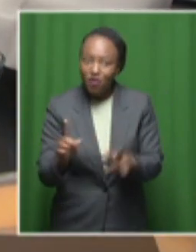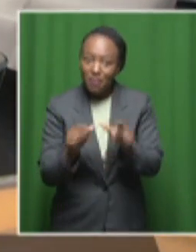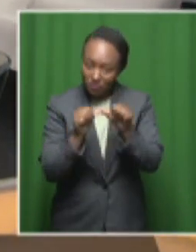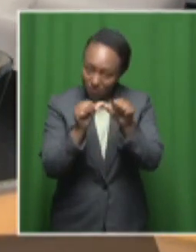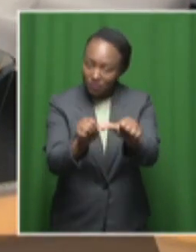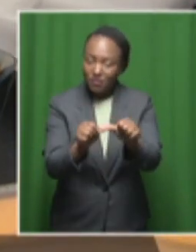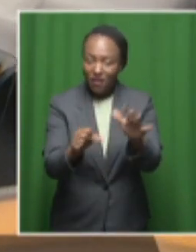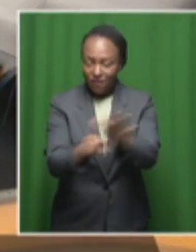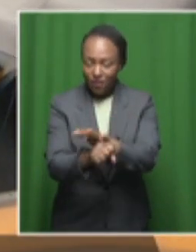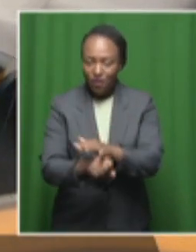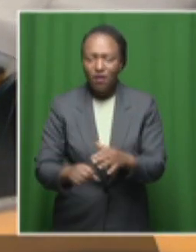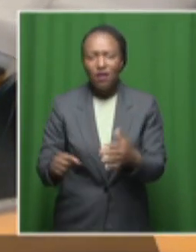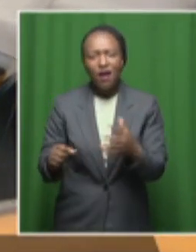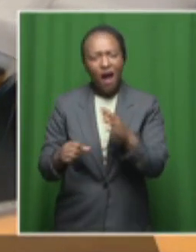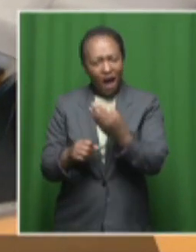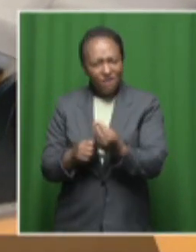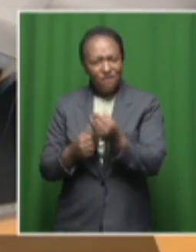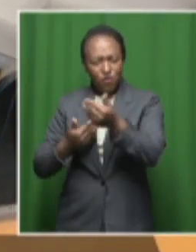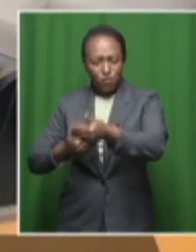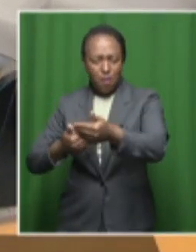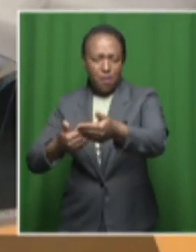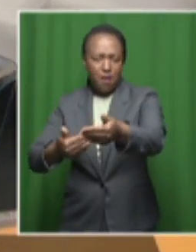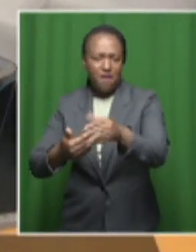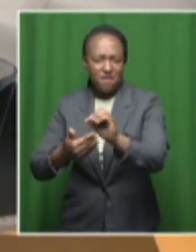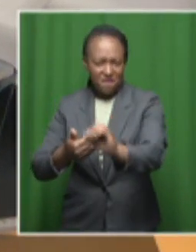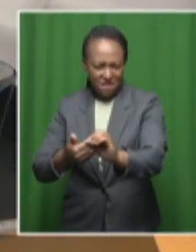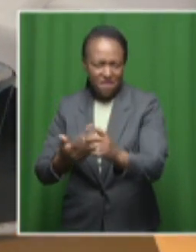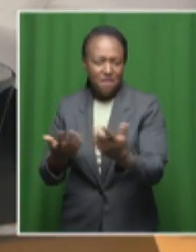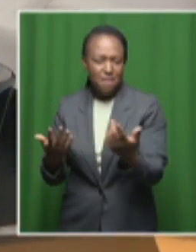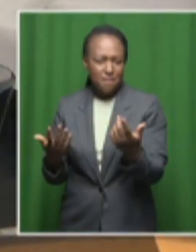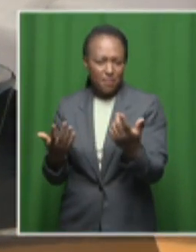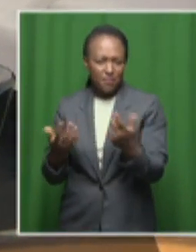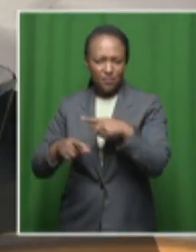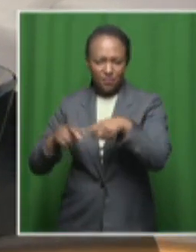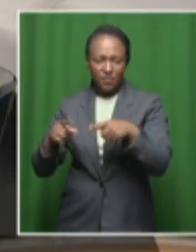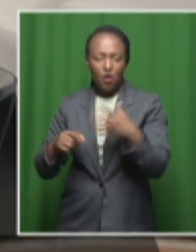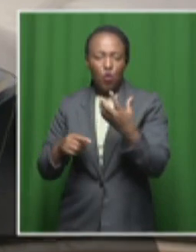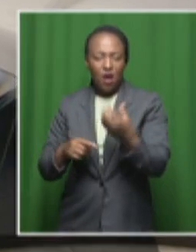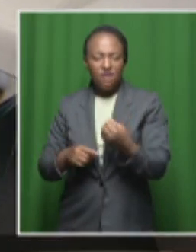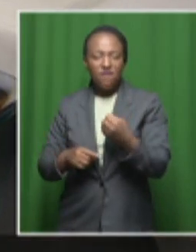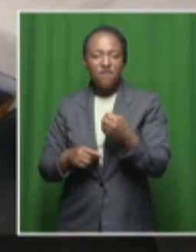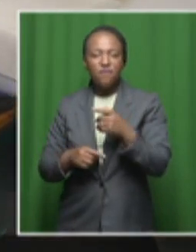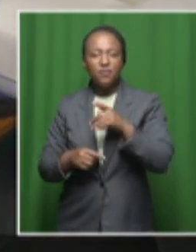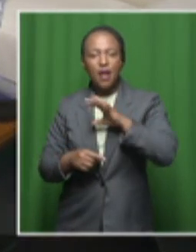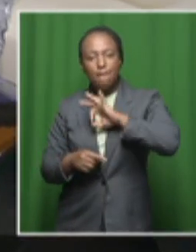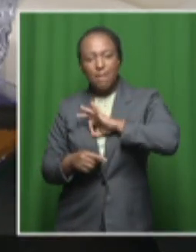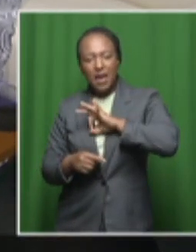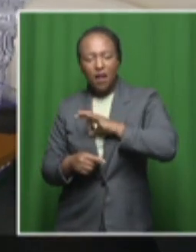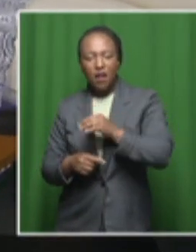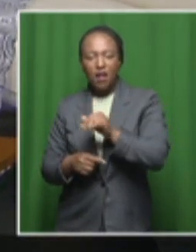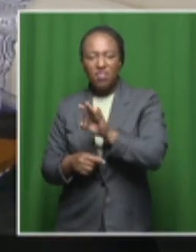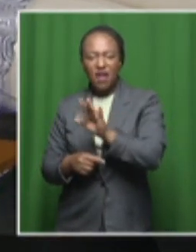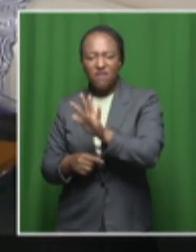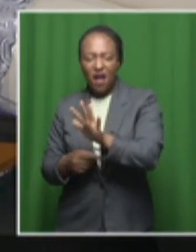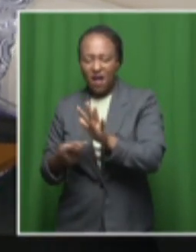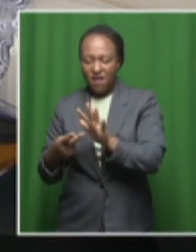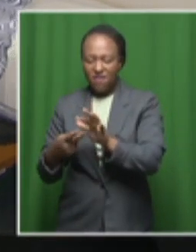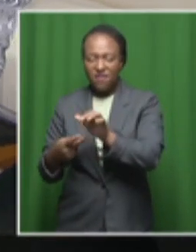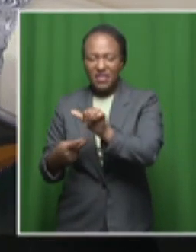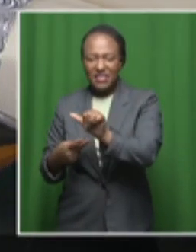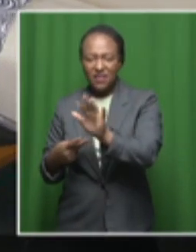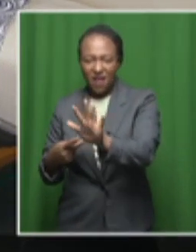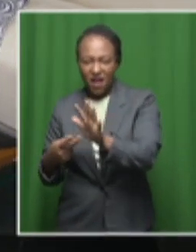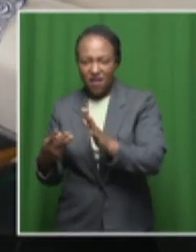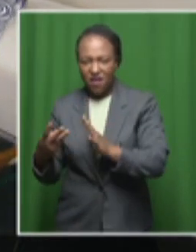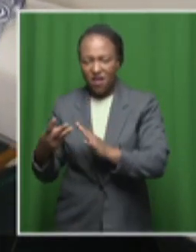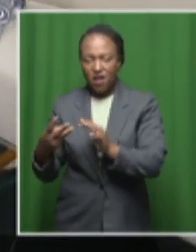whole thing. It's got different, actually, quite interestingly, it's got different medals for 35 kilometers, I think 65, and